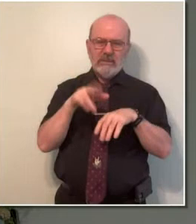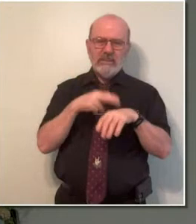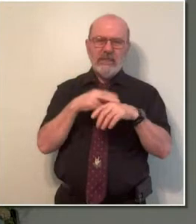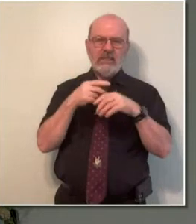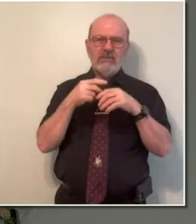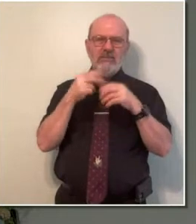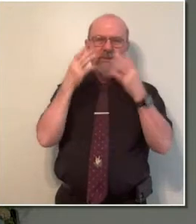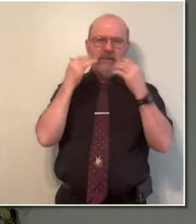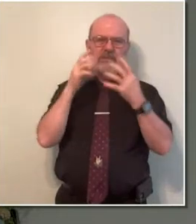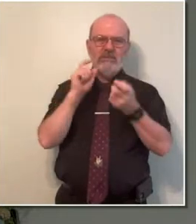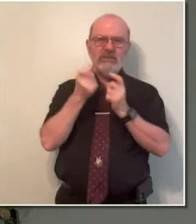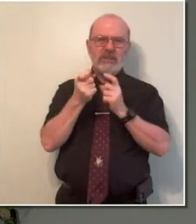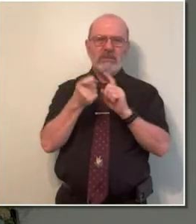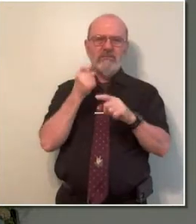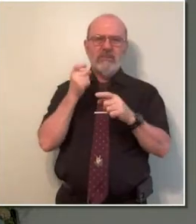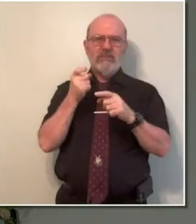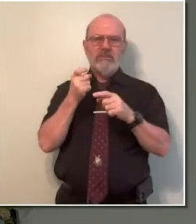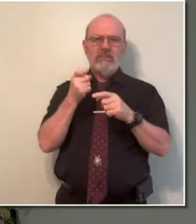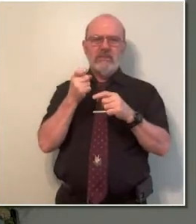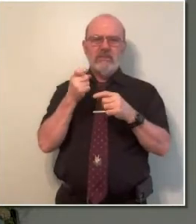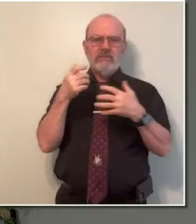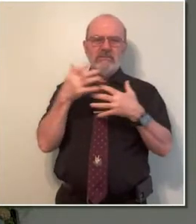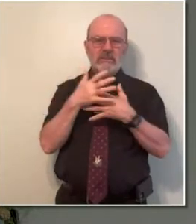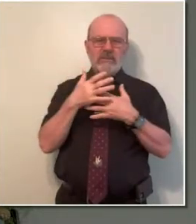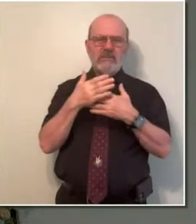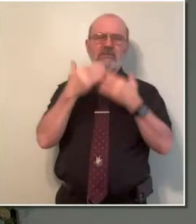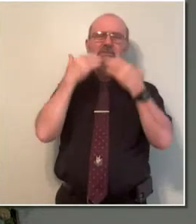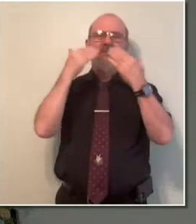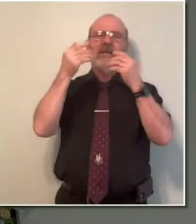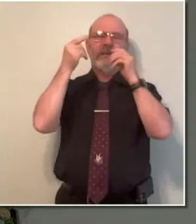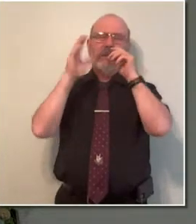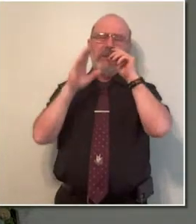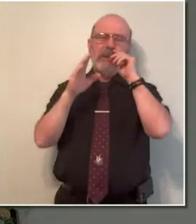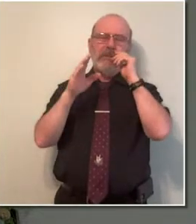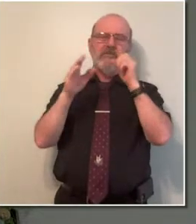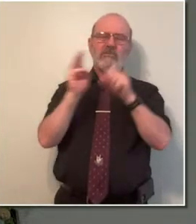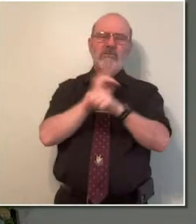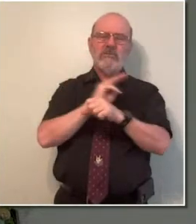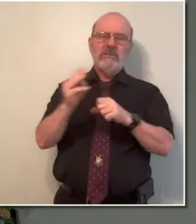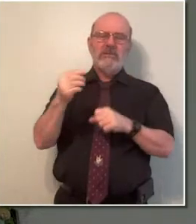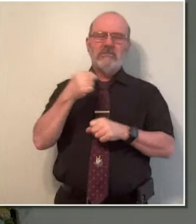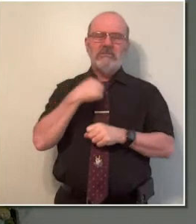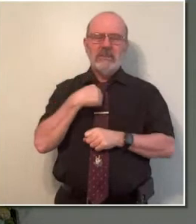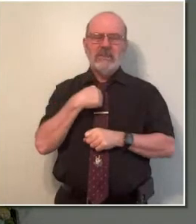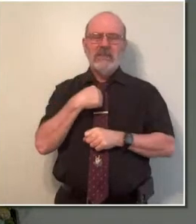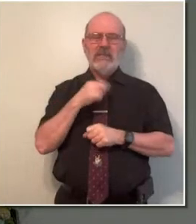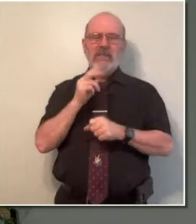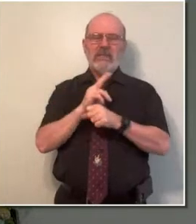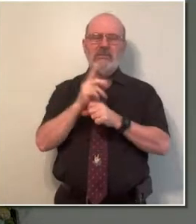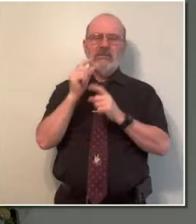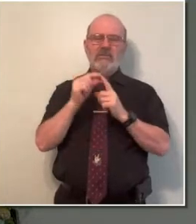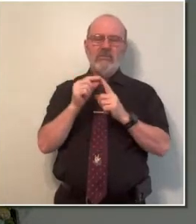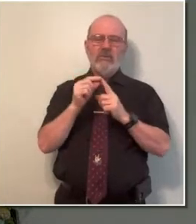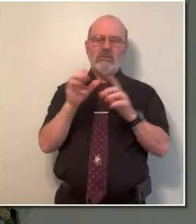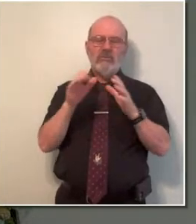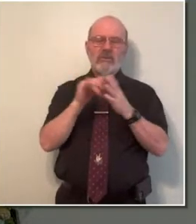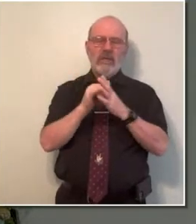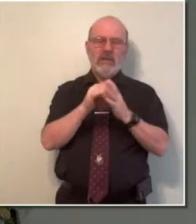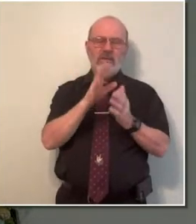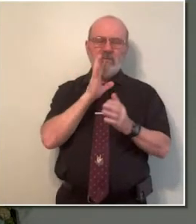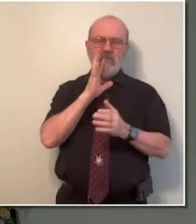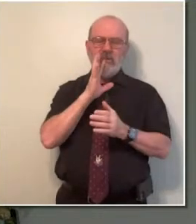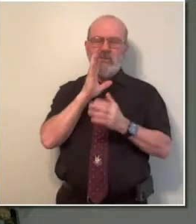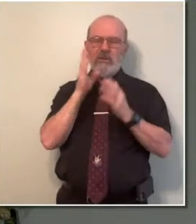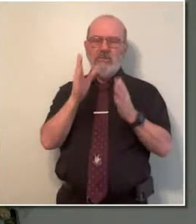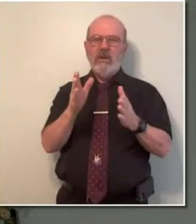changed from dread to just, thank you, God, for ministering to me. And he used his word to do it, to speak to you in such a way as